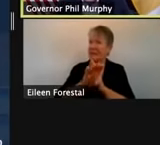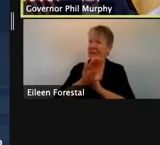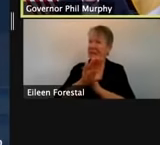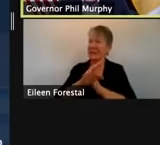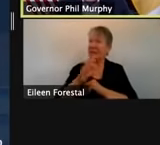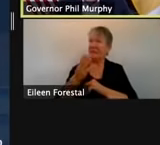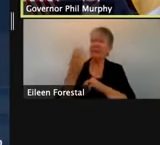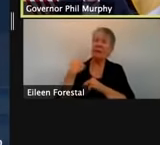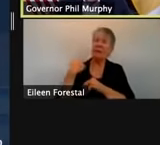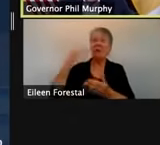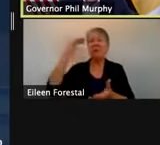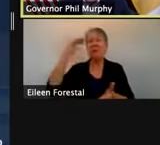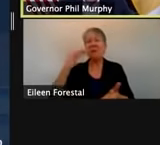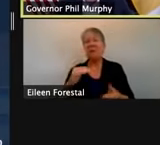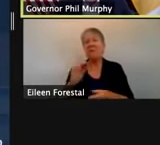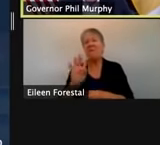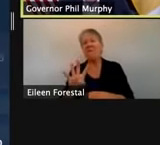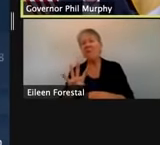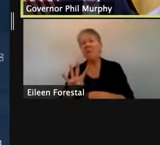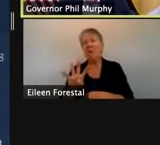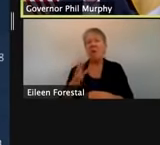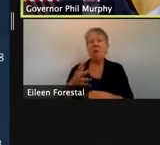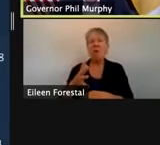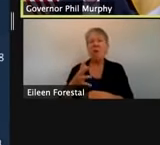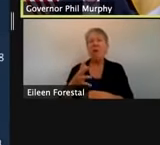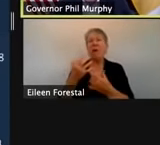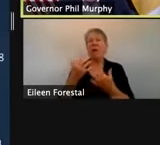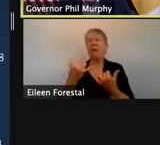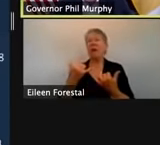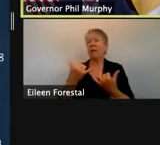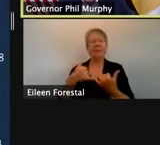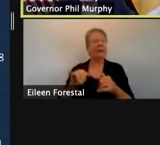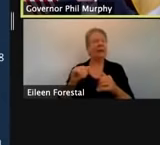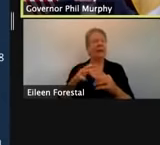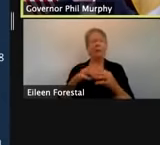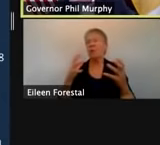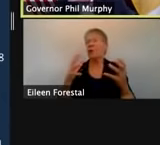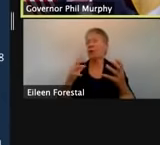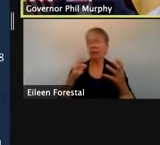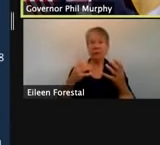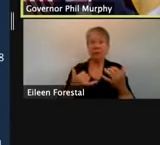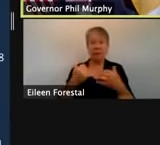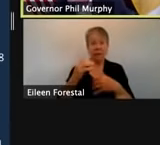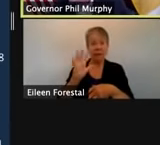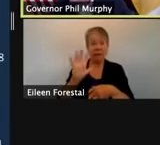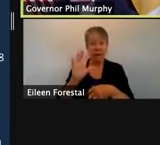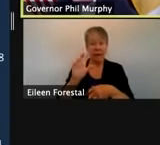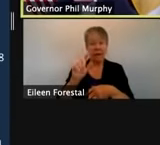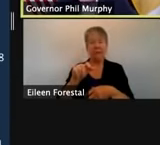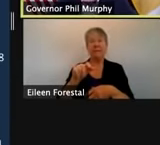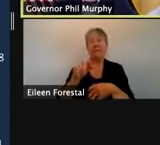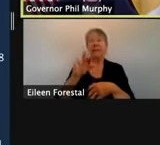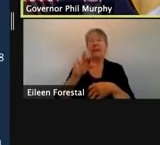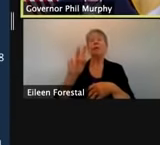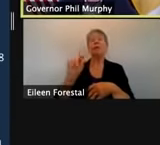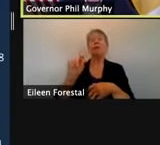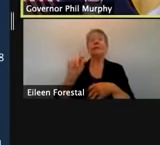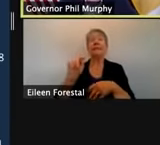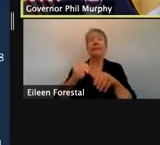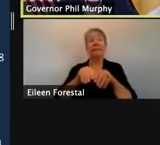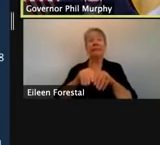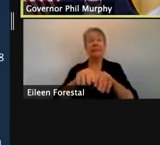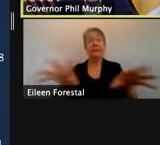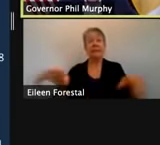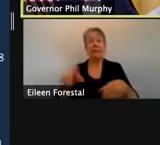high for our taste. The rate of transmission today sits at 1.28, and that's about where it's been the past number of